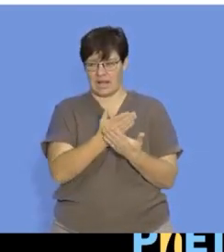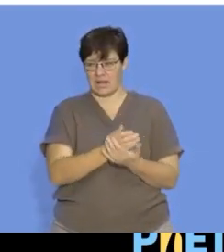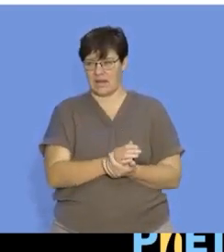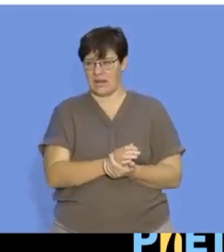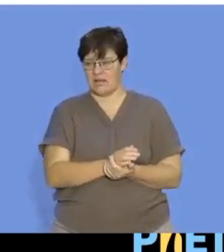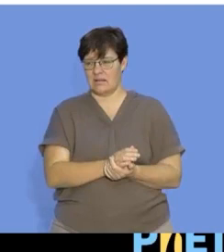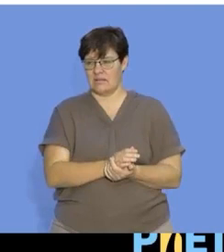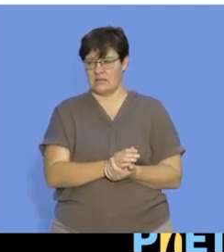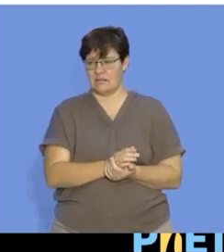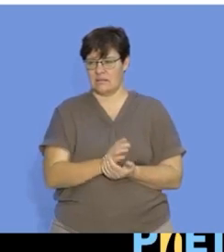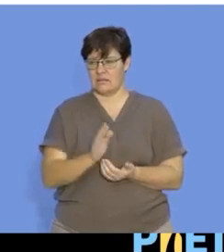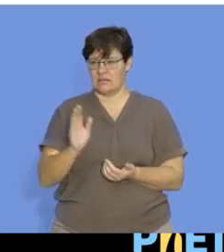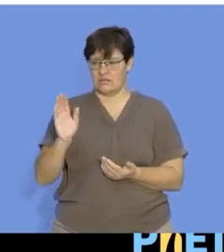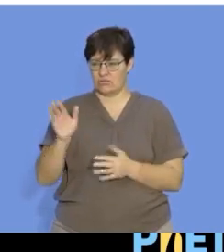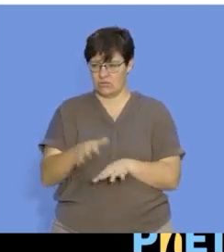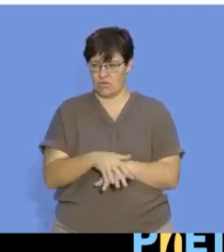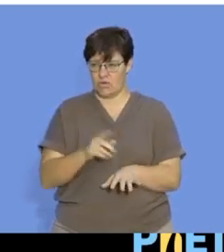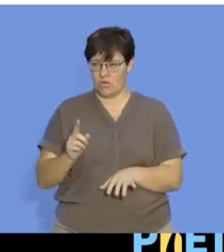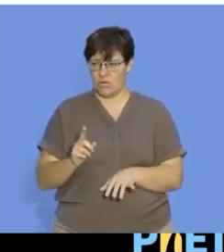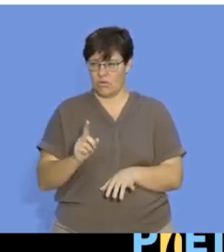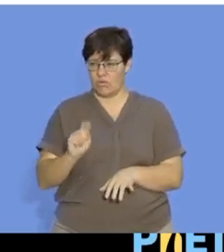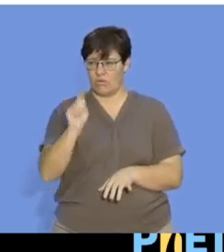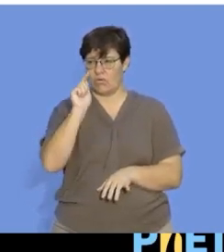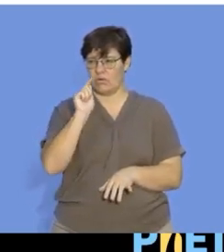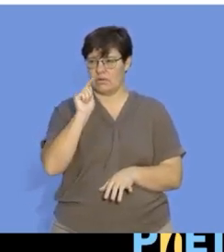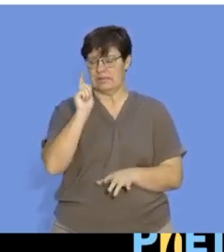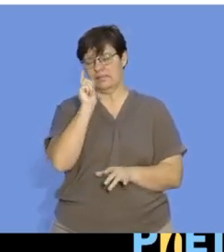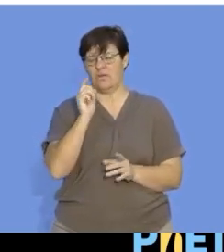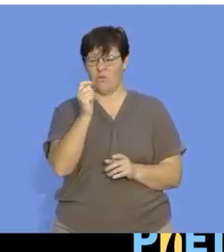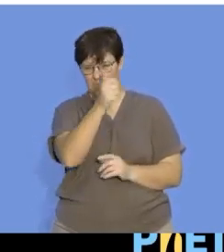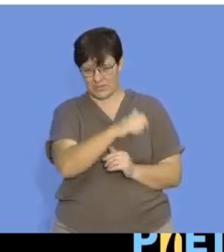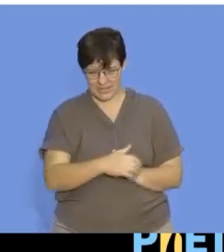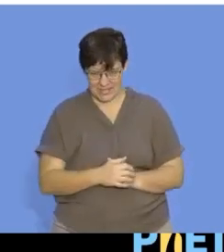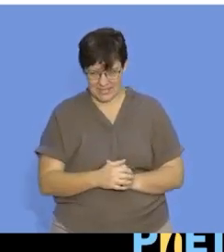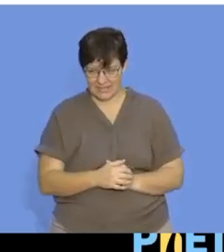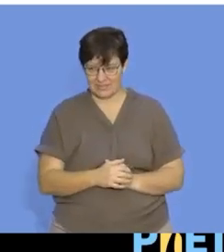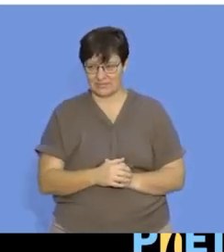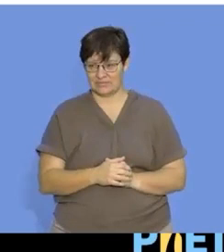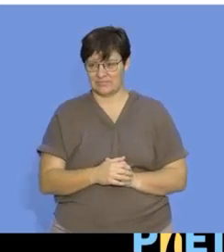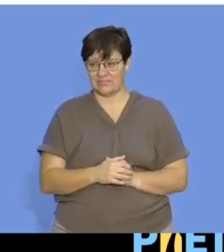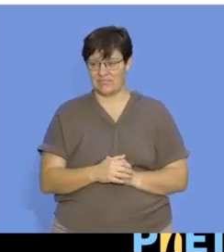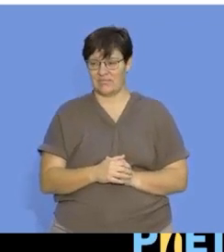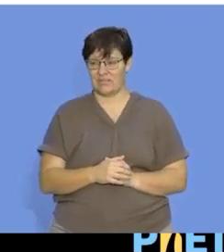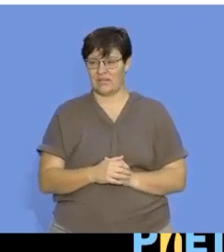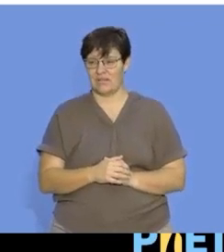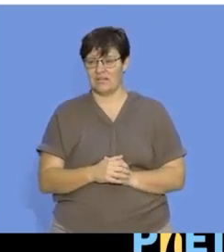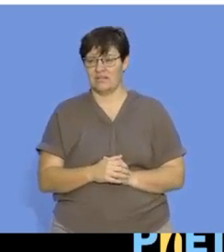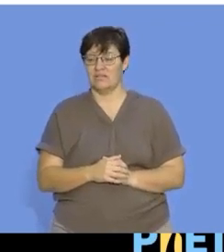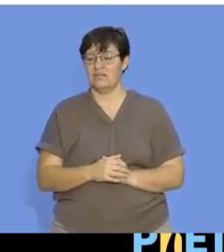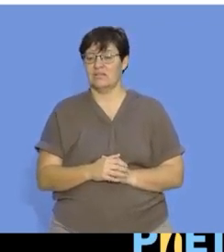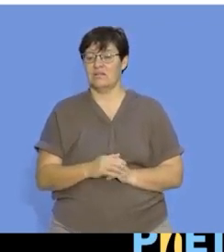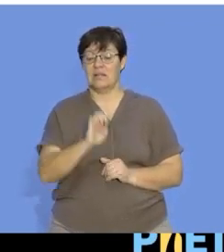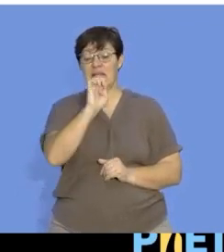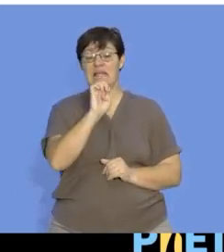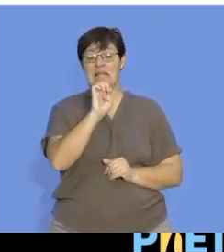it's going very slowly. There we go, almost. Close enough. All that potential